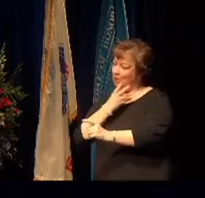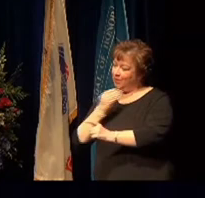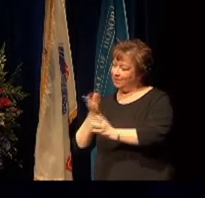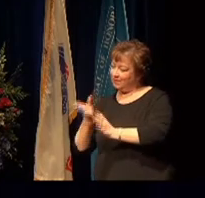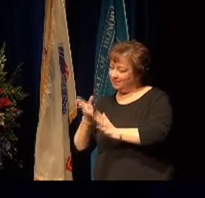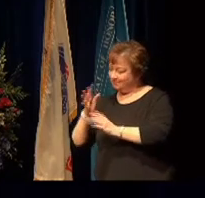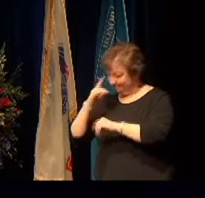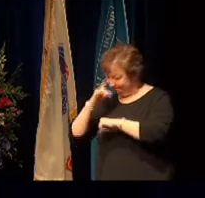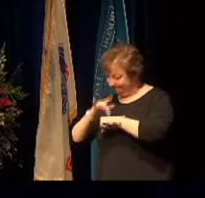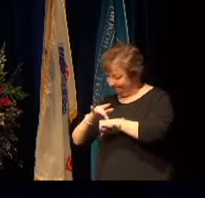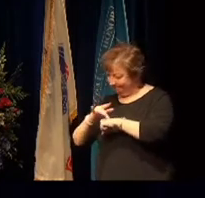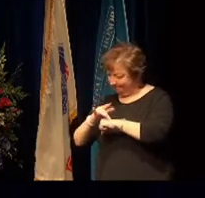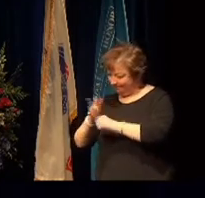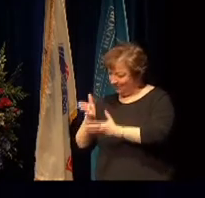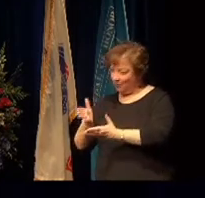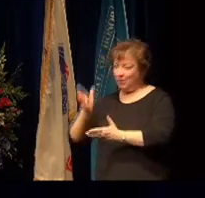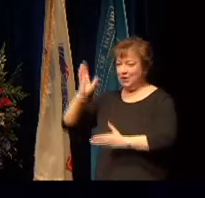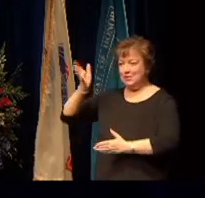speak.